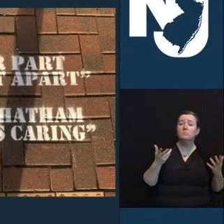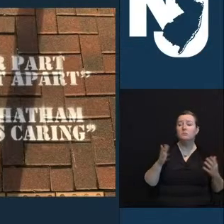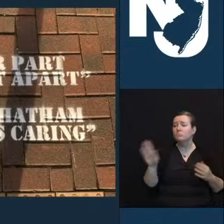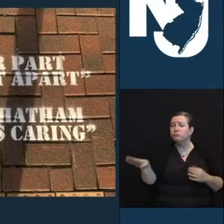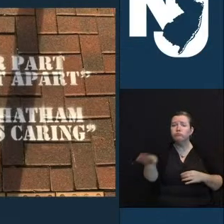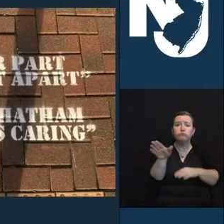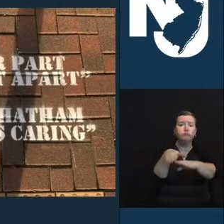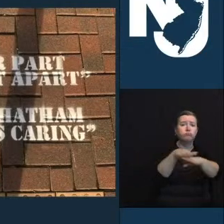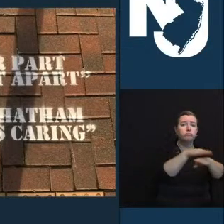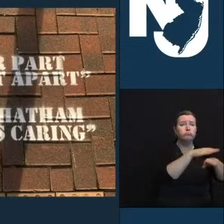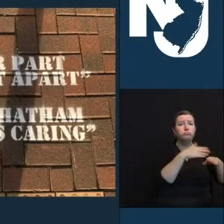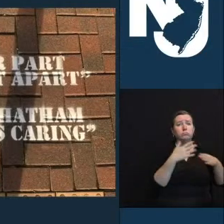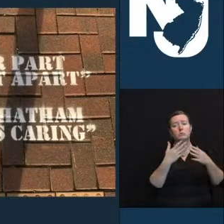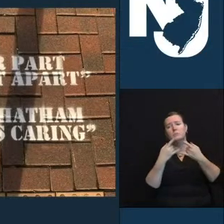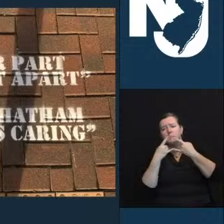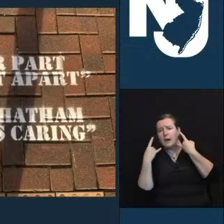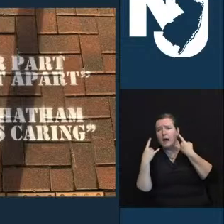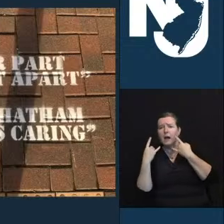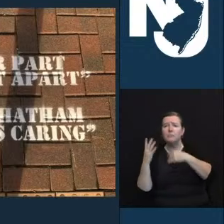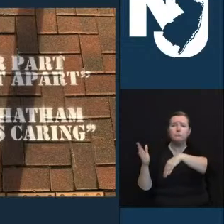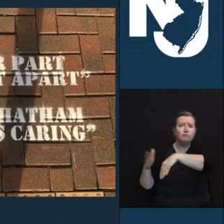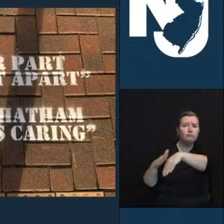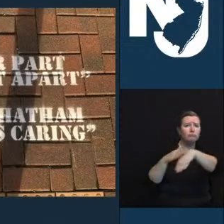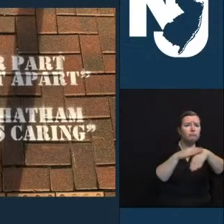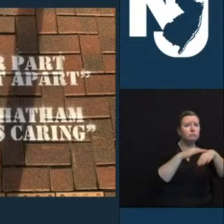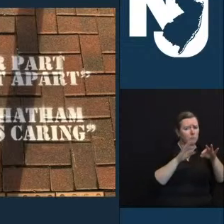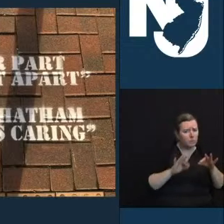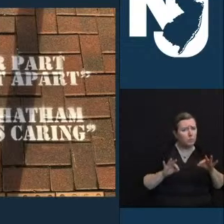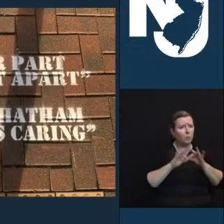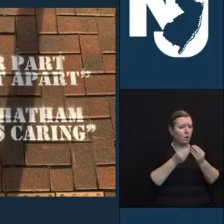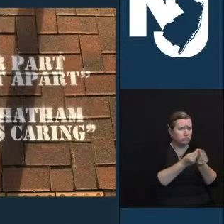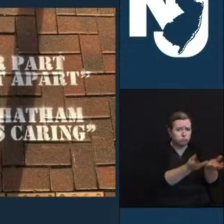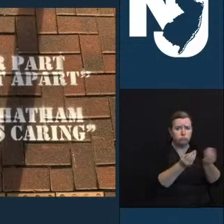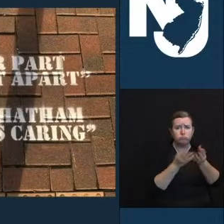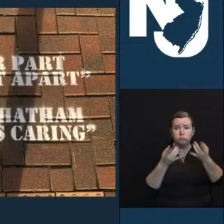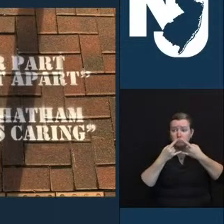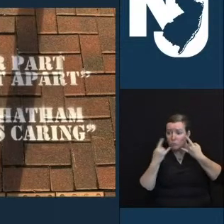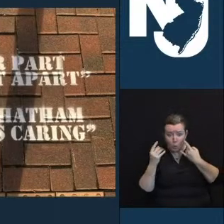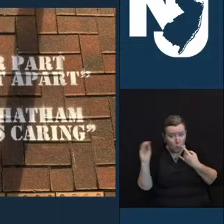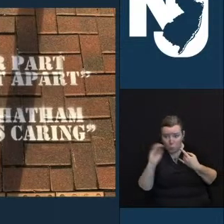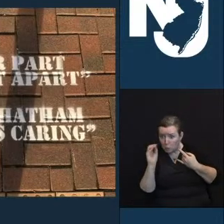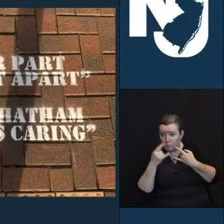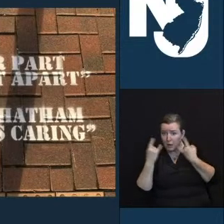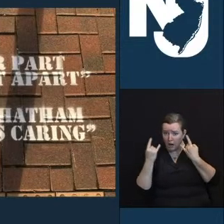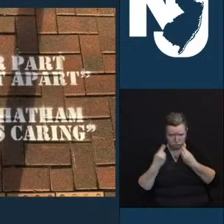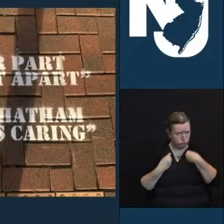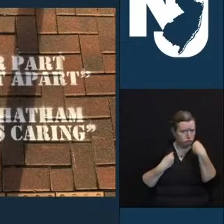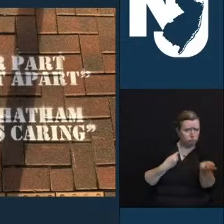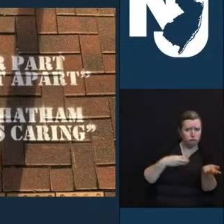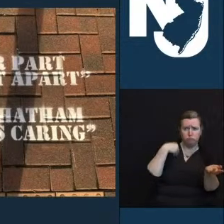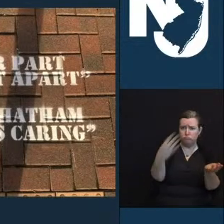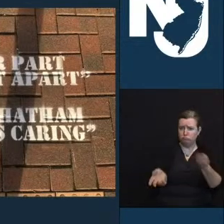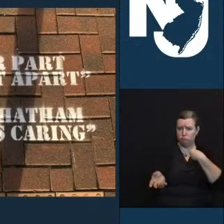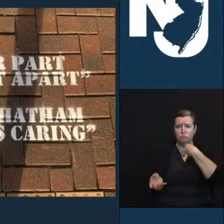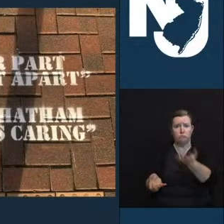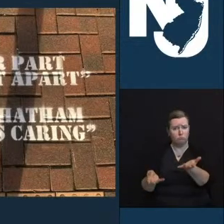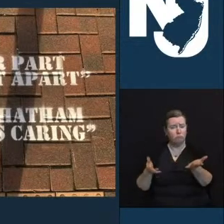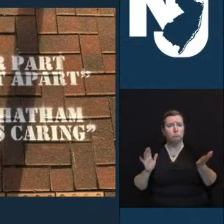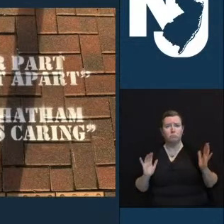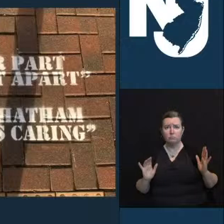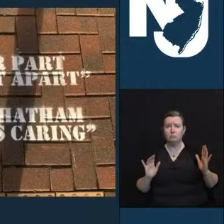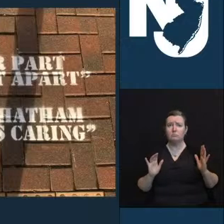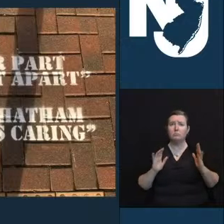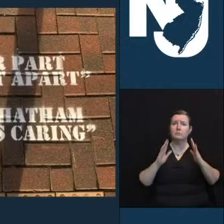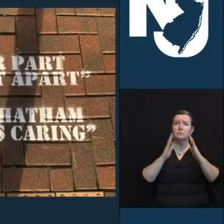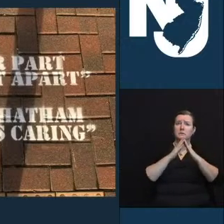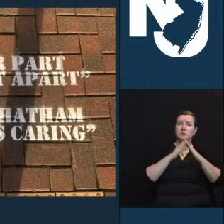keeping social distances, even distributing masks to those who don't have one. And across the central business district, and it's a magical town,